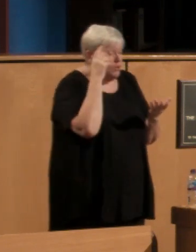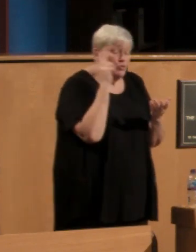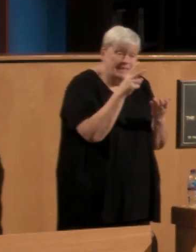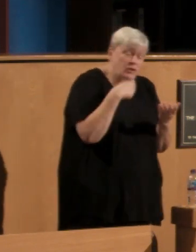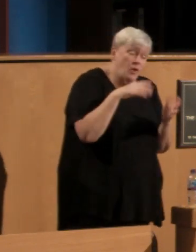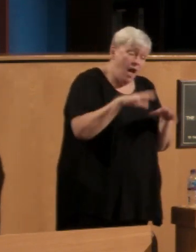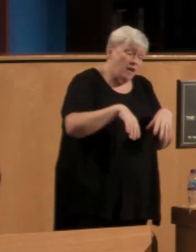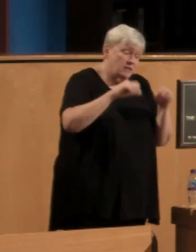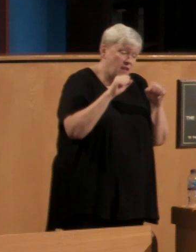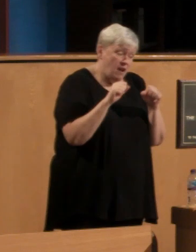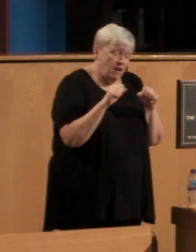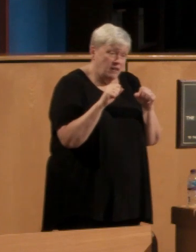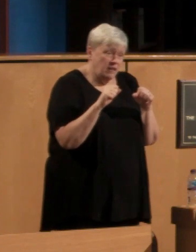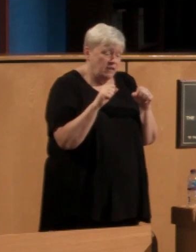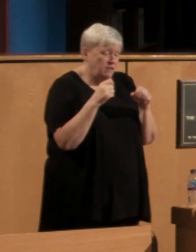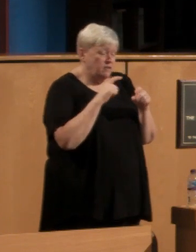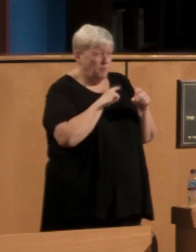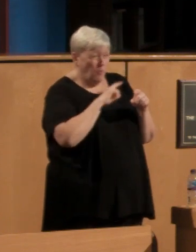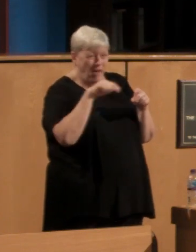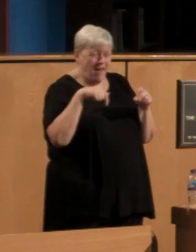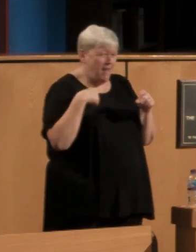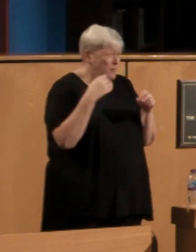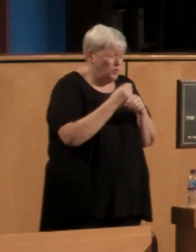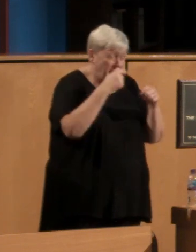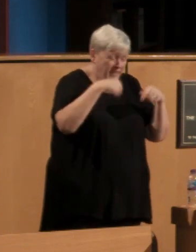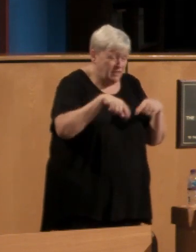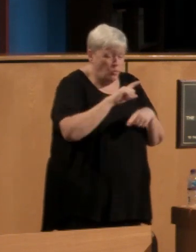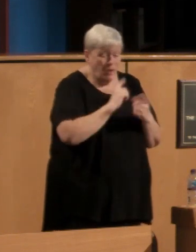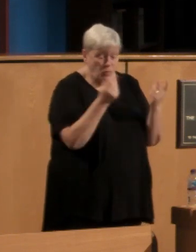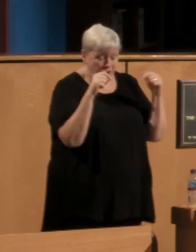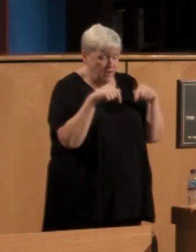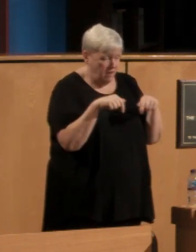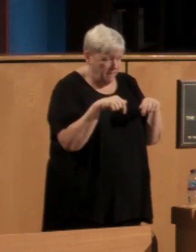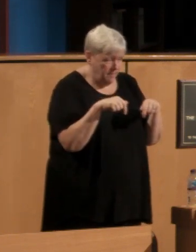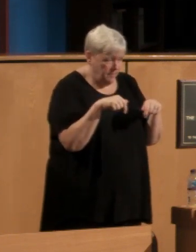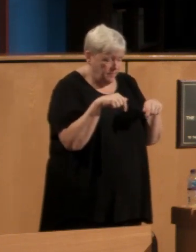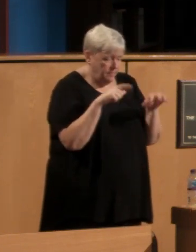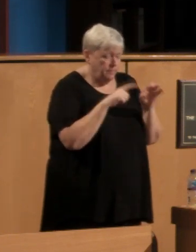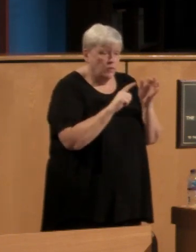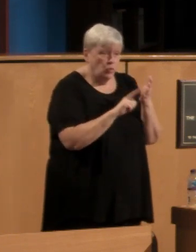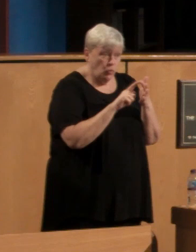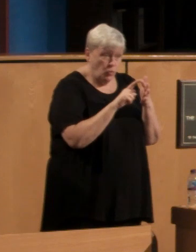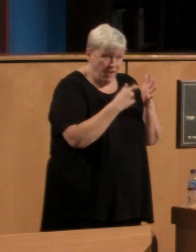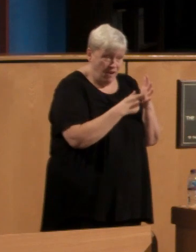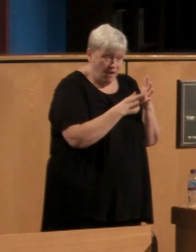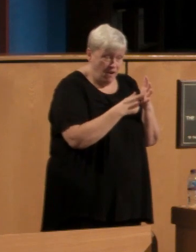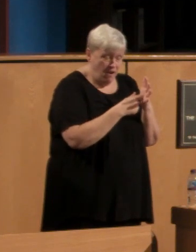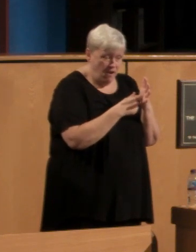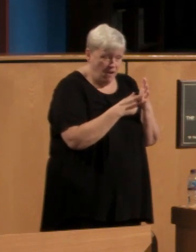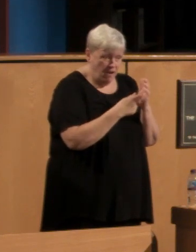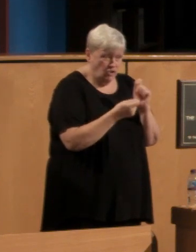start reading these, like why I'm reading these and why they're relevant. So queer synonyms: